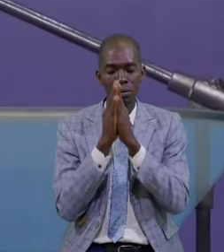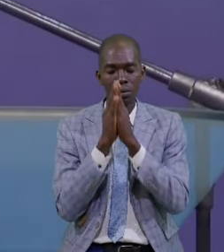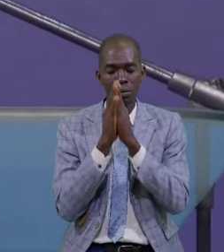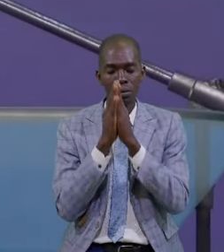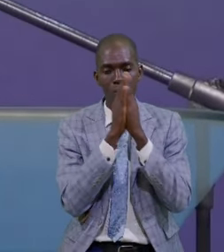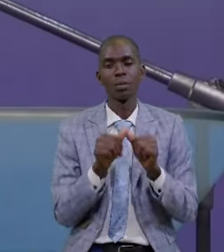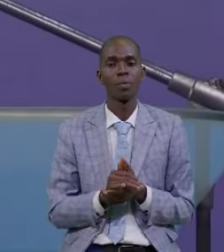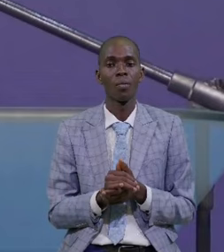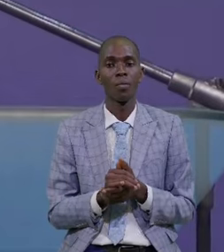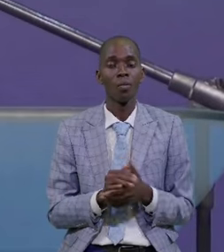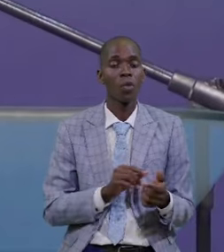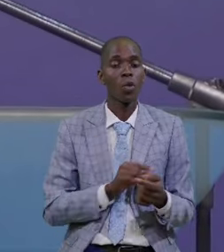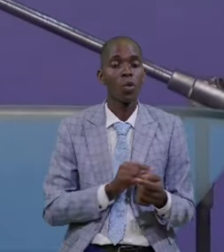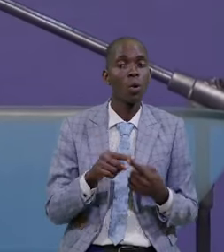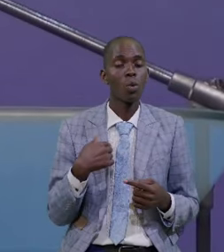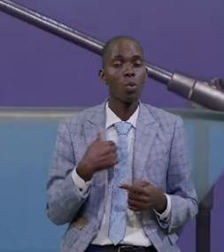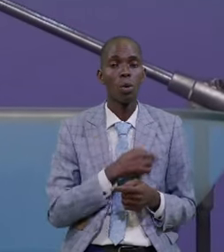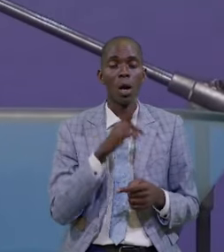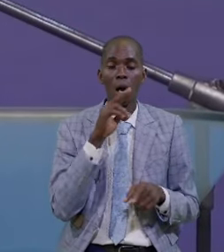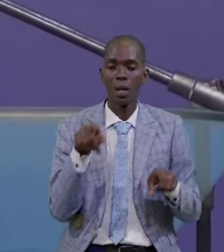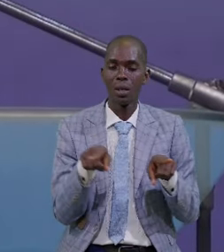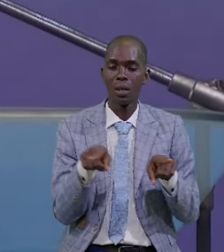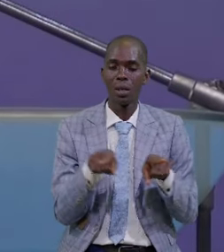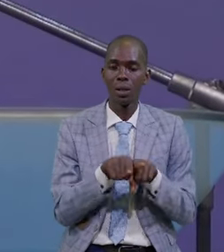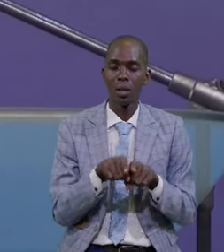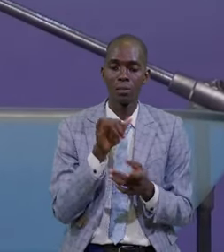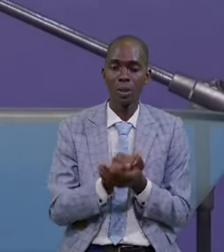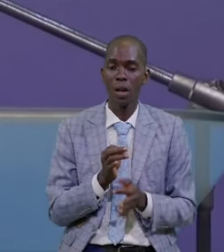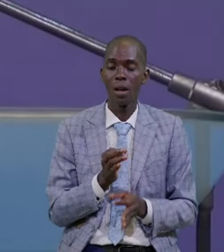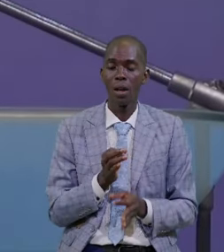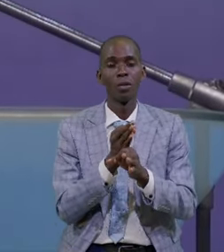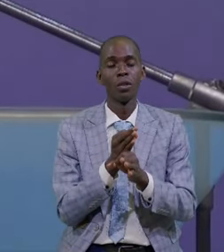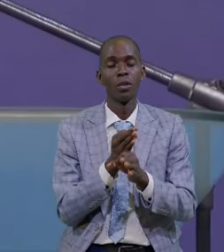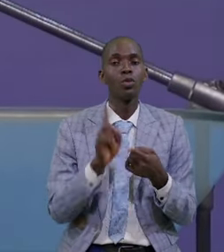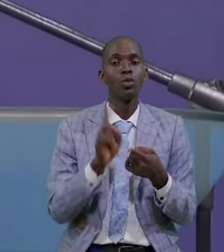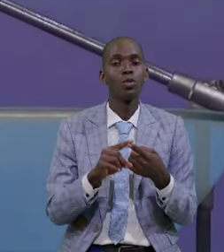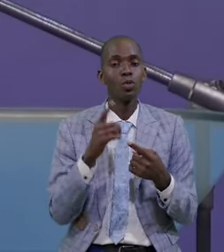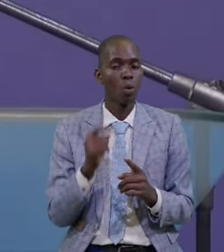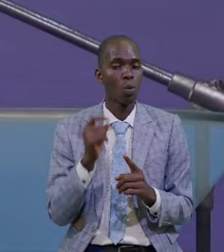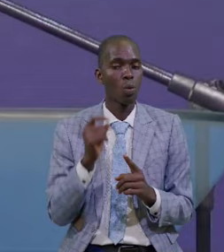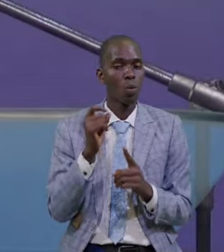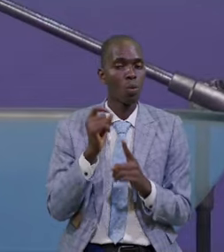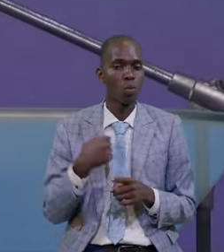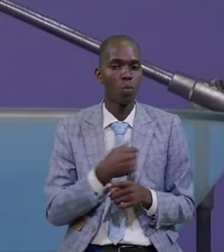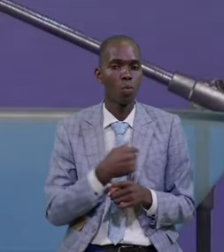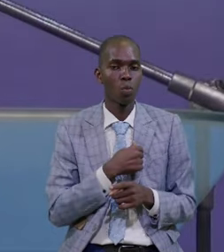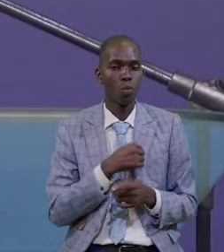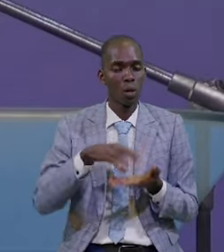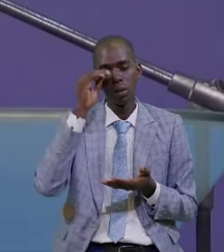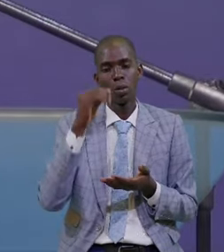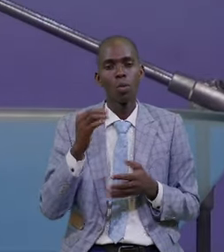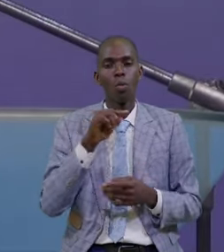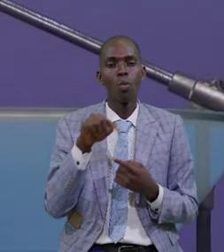When we're that faithful to the message we're hearing, when we're